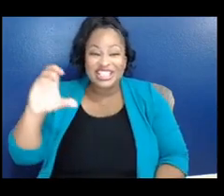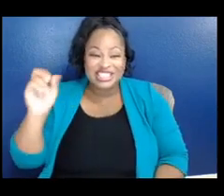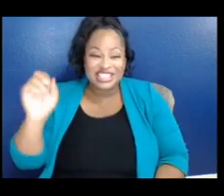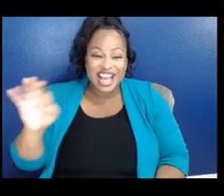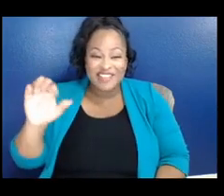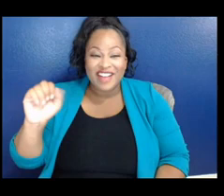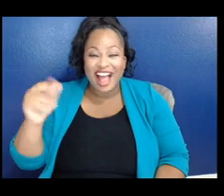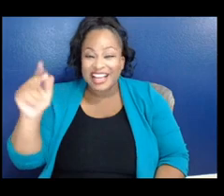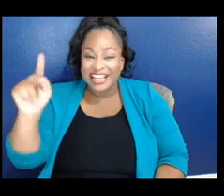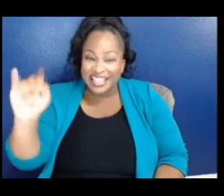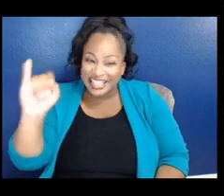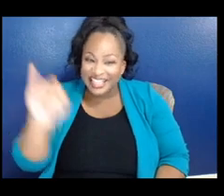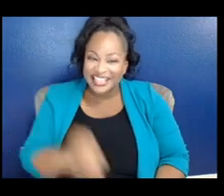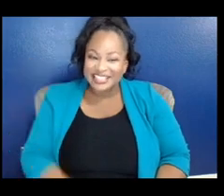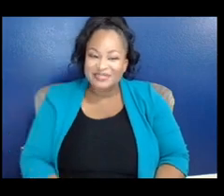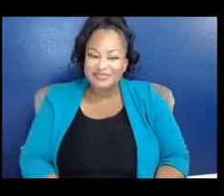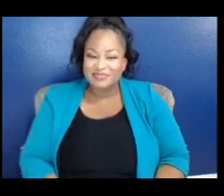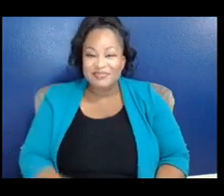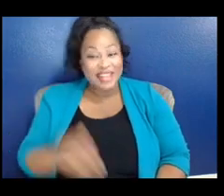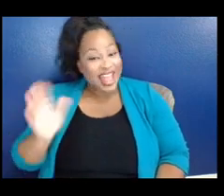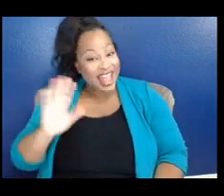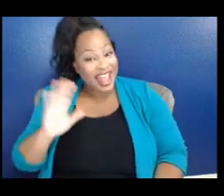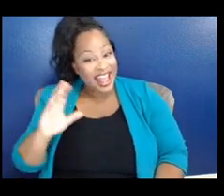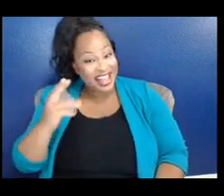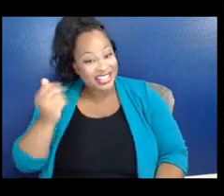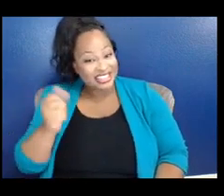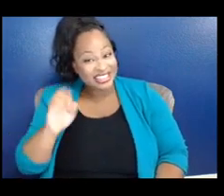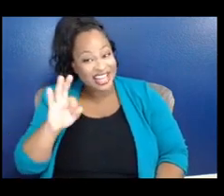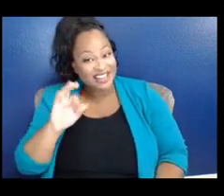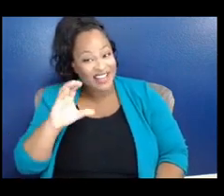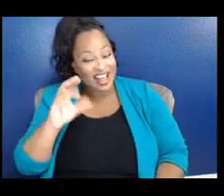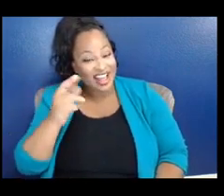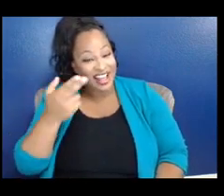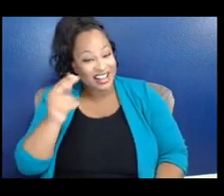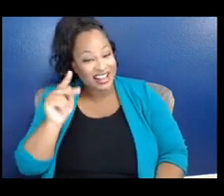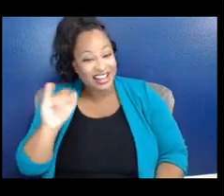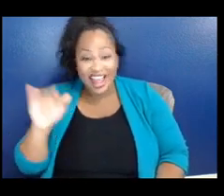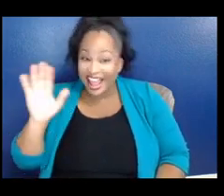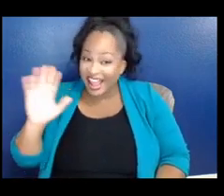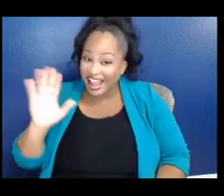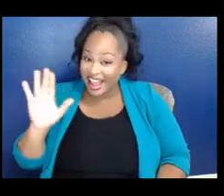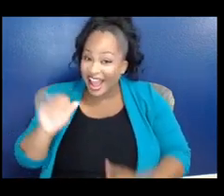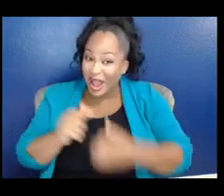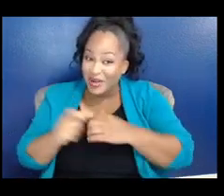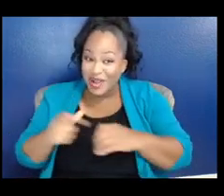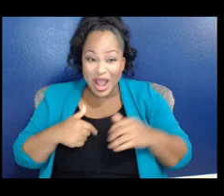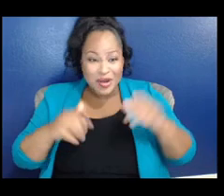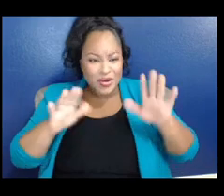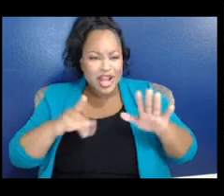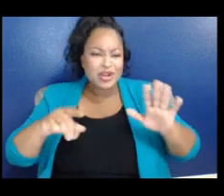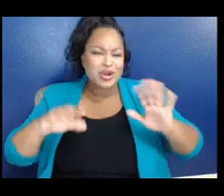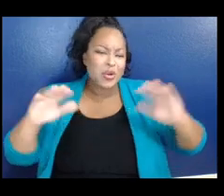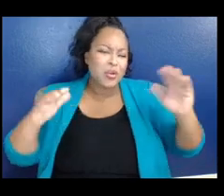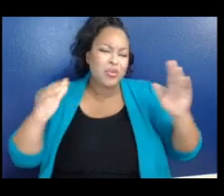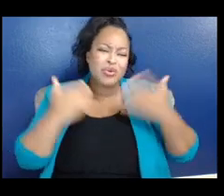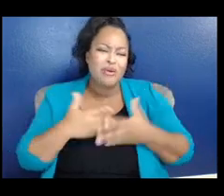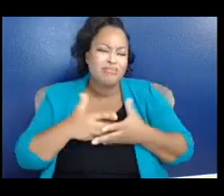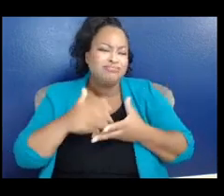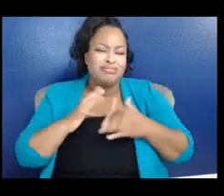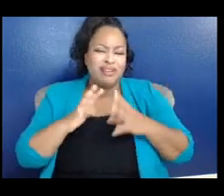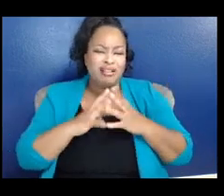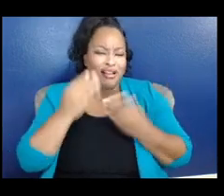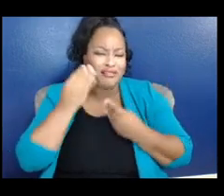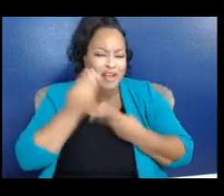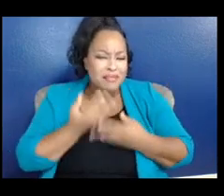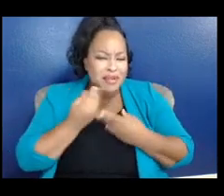Hey, Chef Aki. Hey there, how are you? I'm great. You've been a wealth of information throughout this entire experience. You gave us